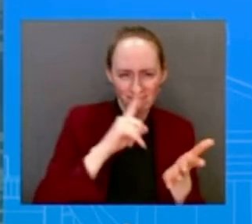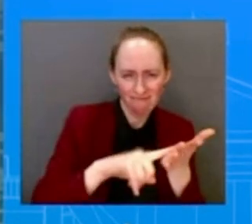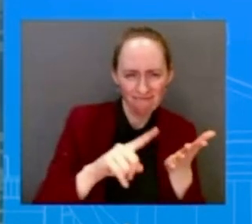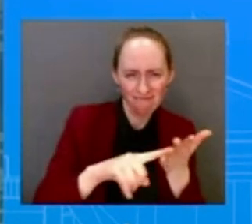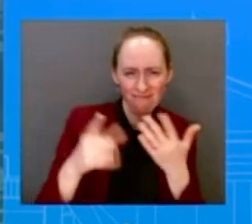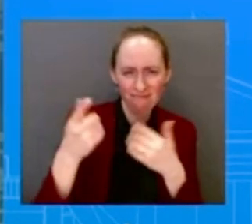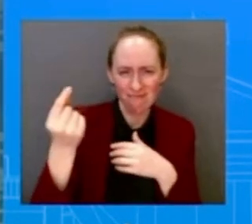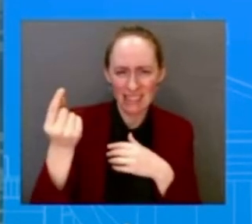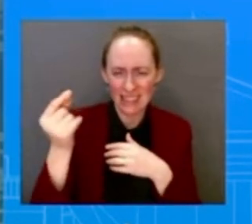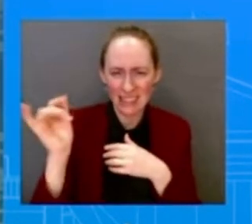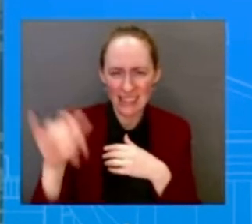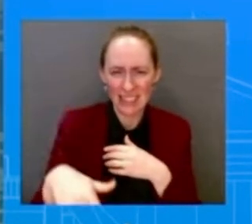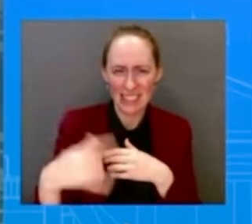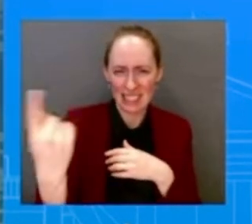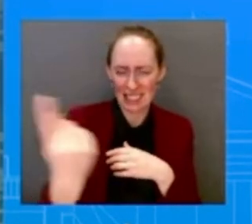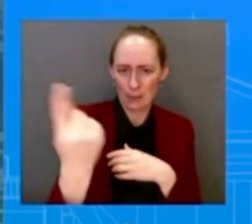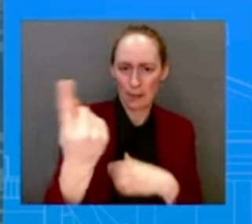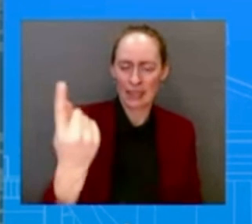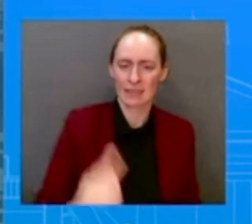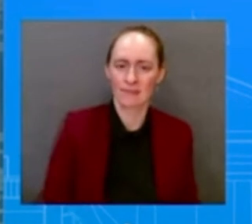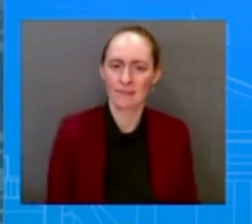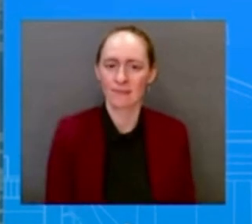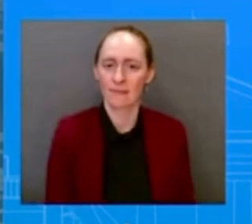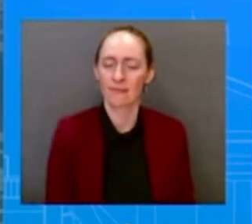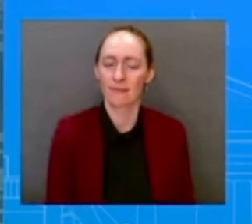which was much smaller,